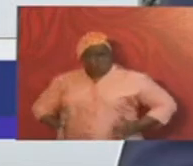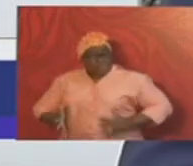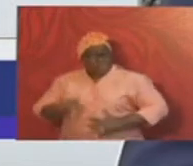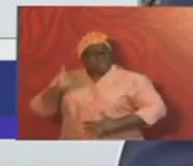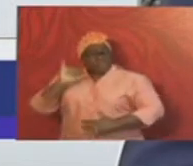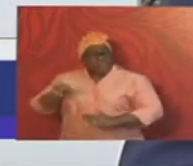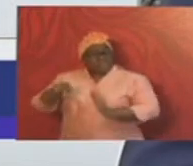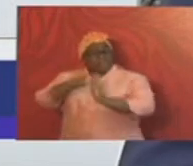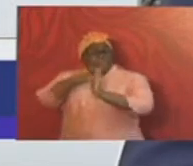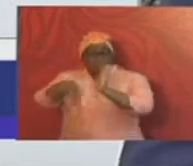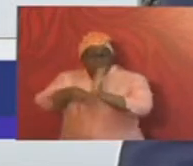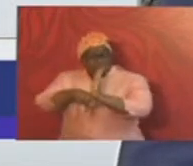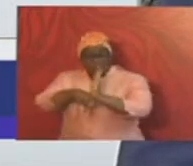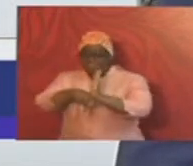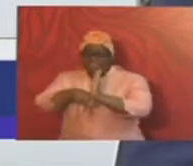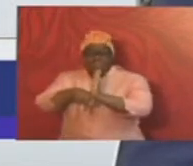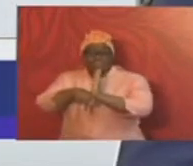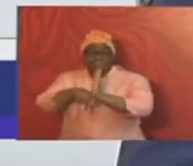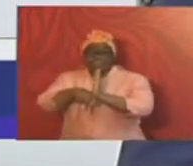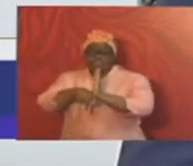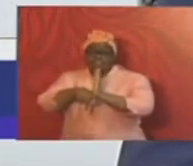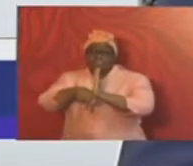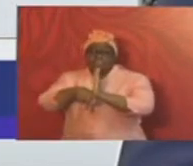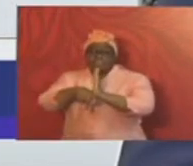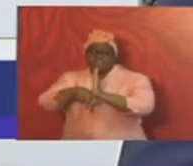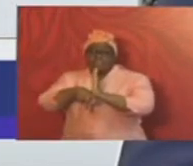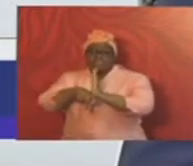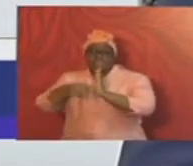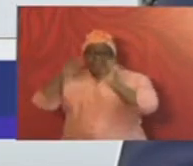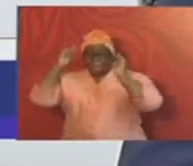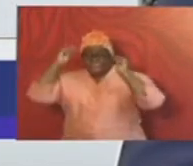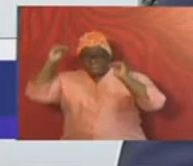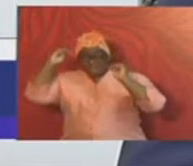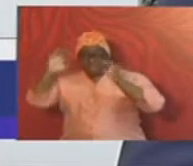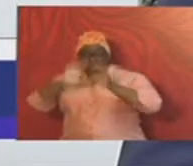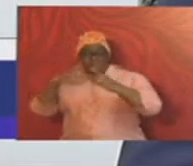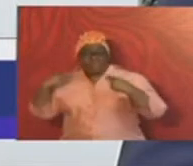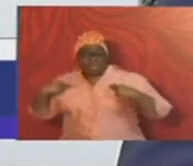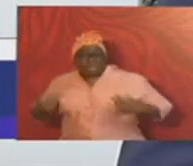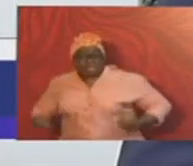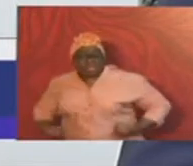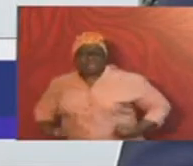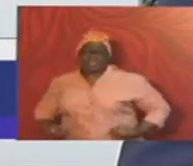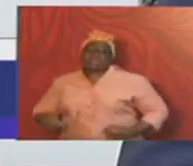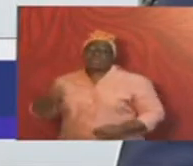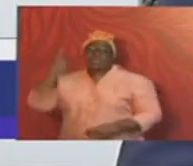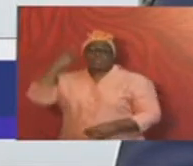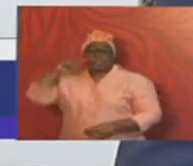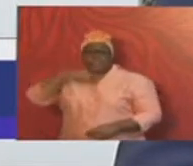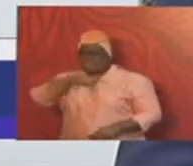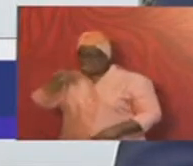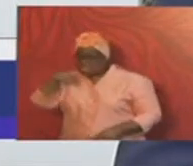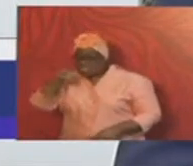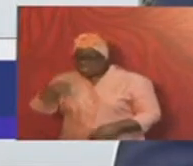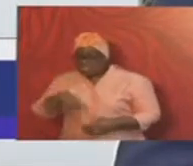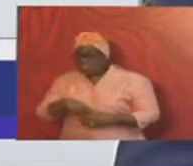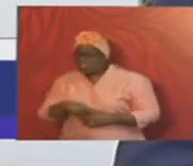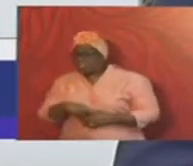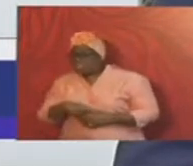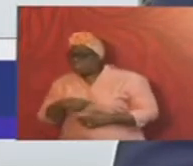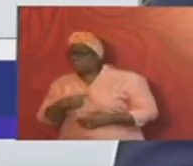is responsible for. So we held two rounds of technical